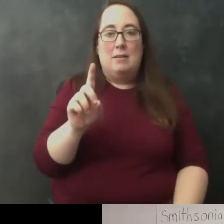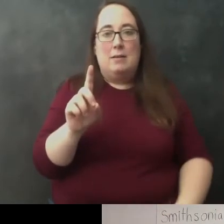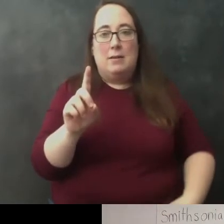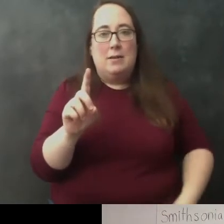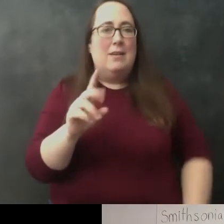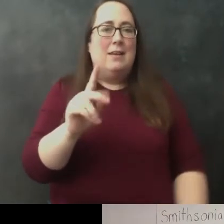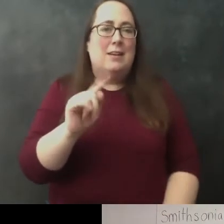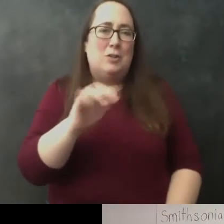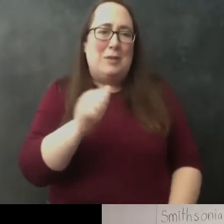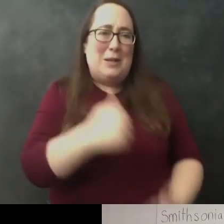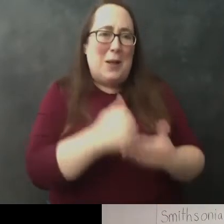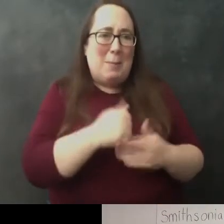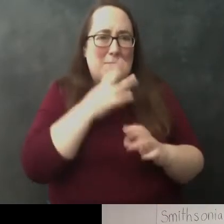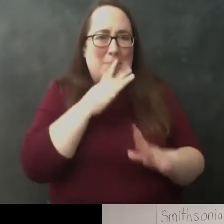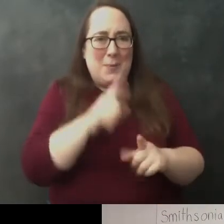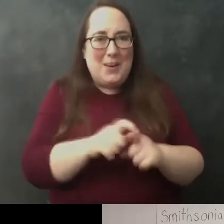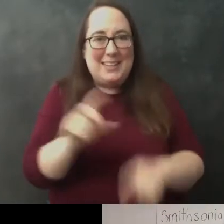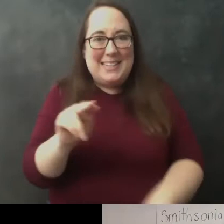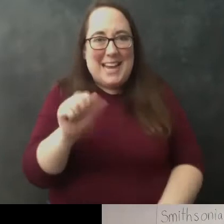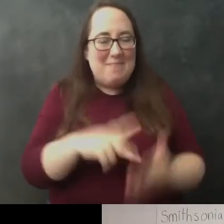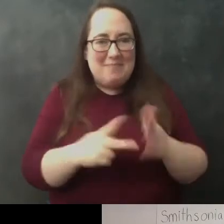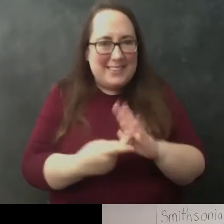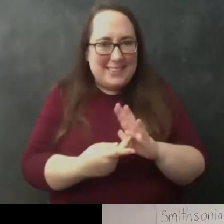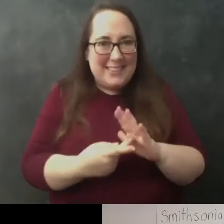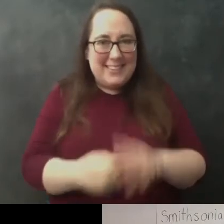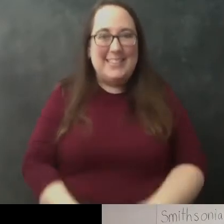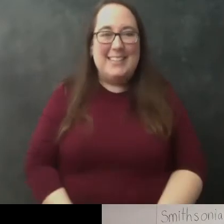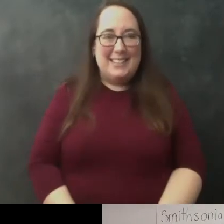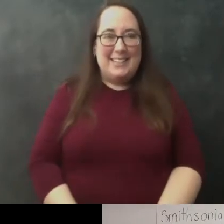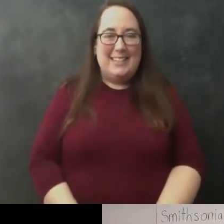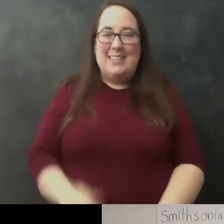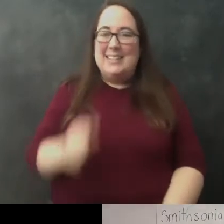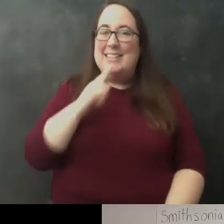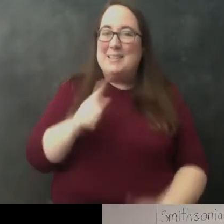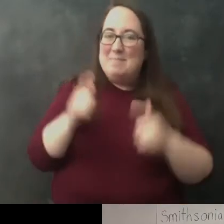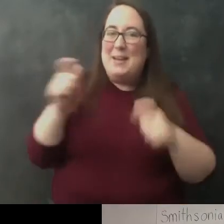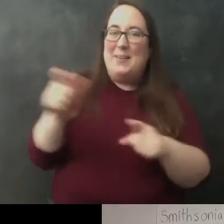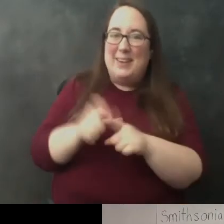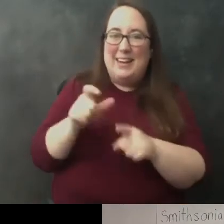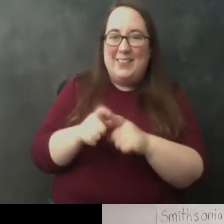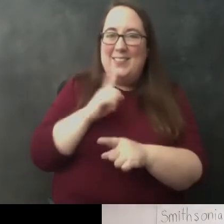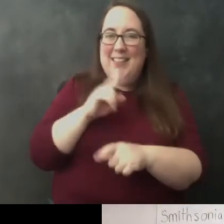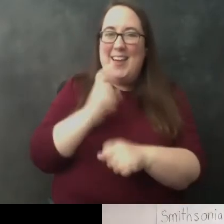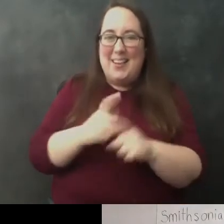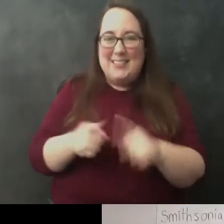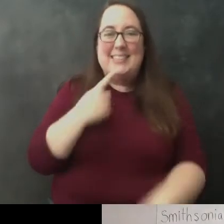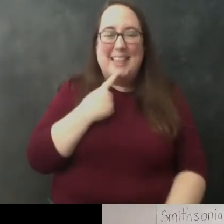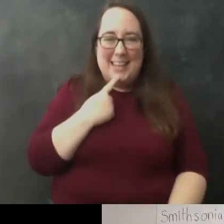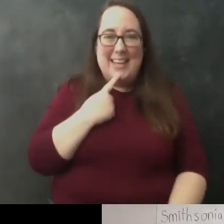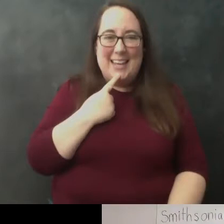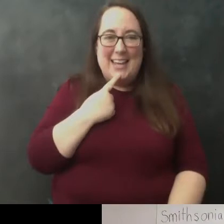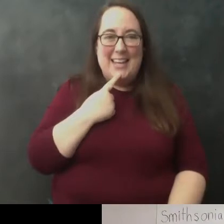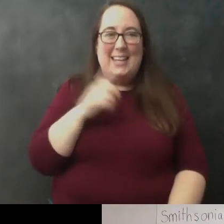Katrina, can you please help me? What does DNA stand for? It is a really big word, Jilly, and it's really hard to say.